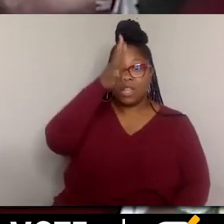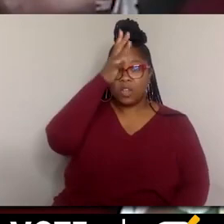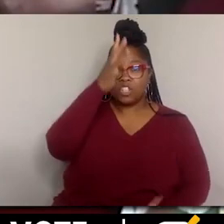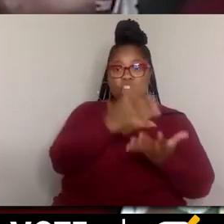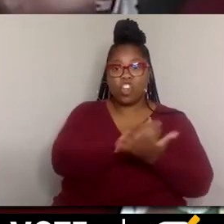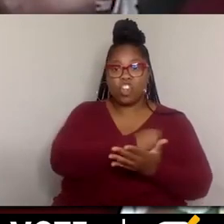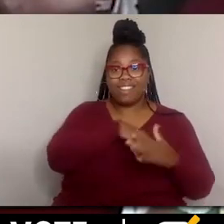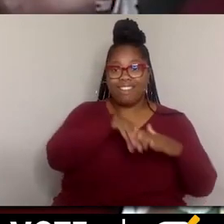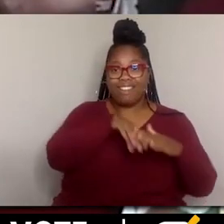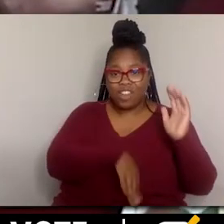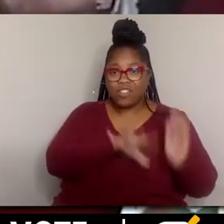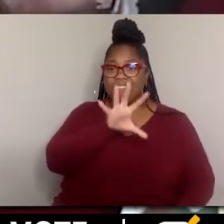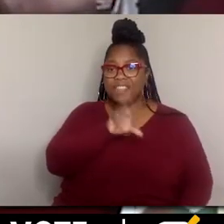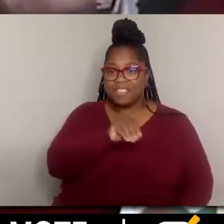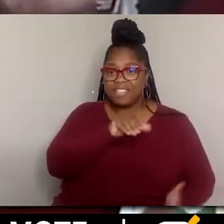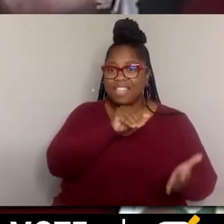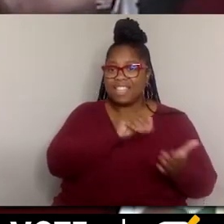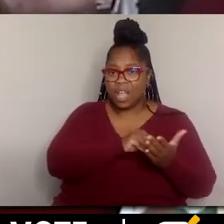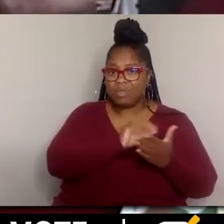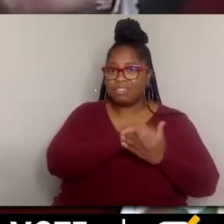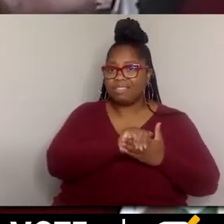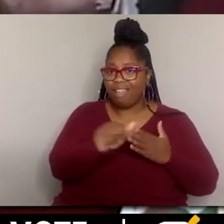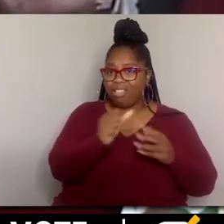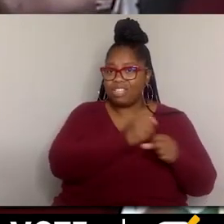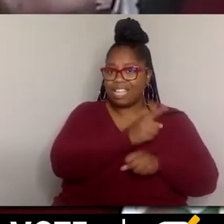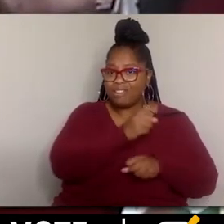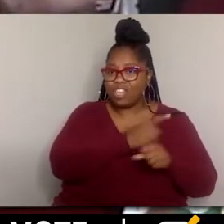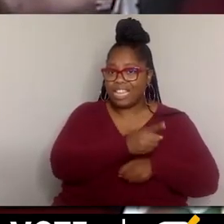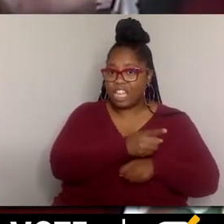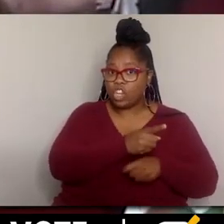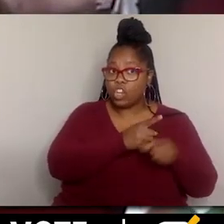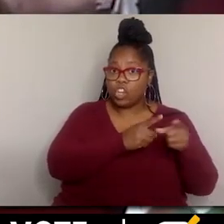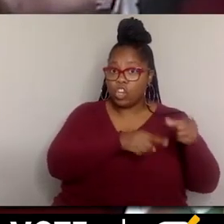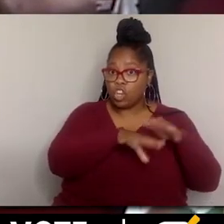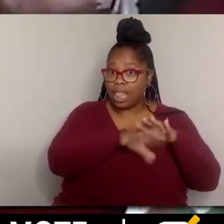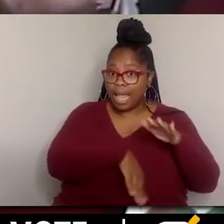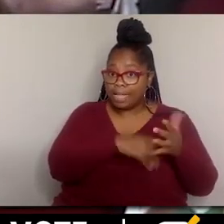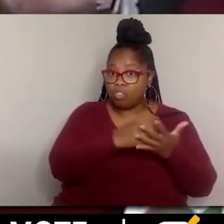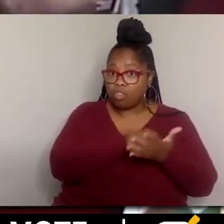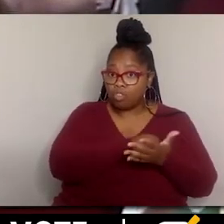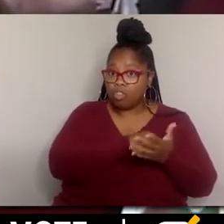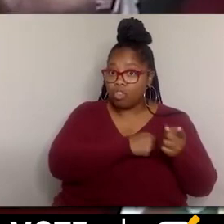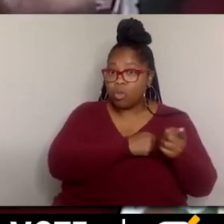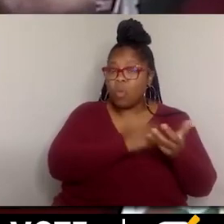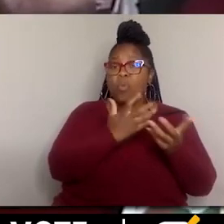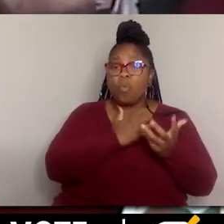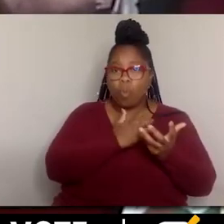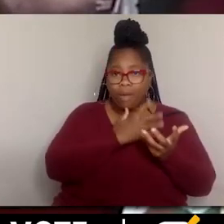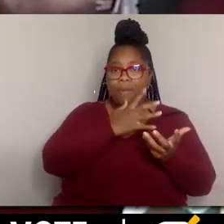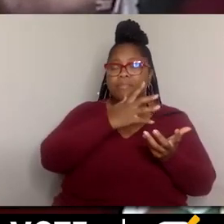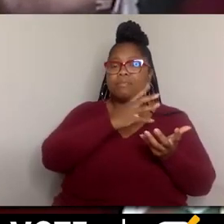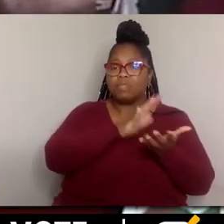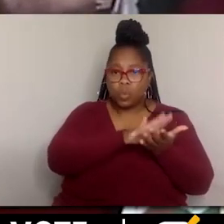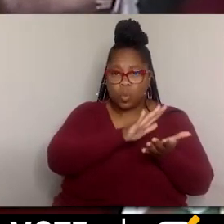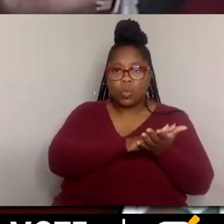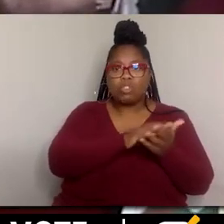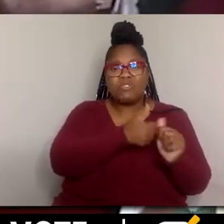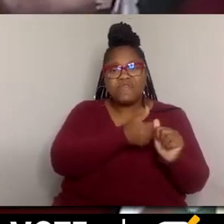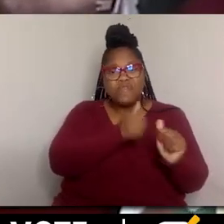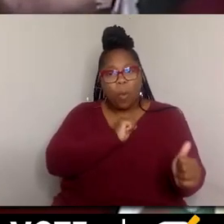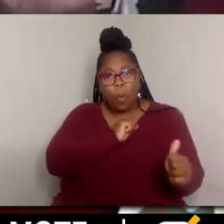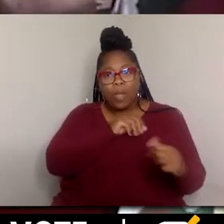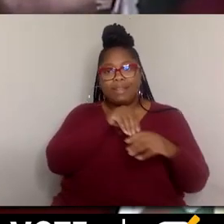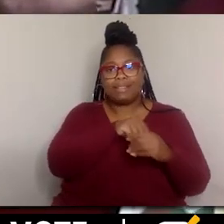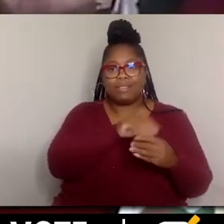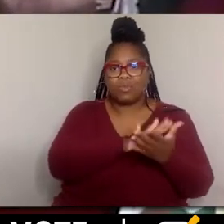$50,000 a year wanted schools to avoid in-person instruction for the entire school year.